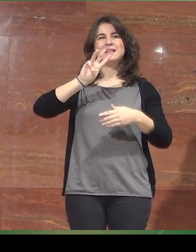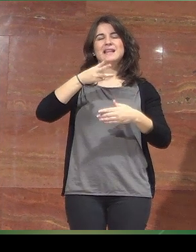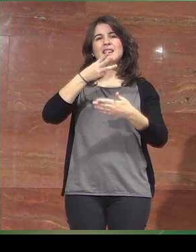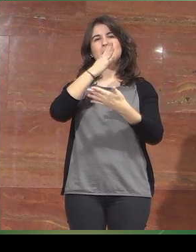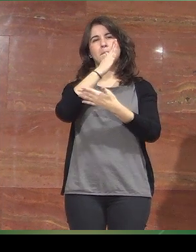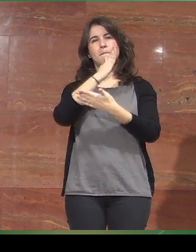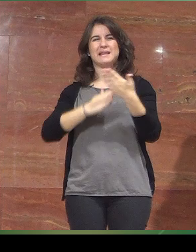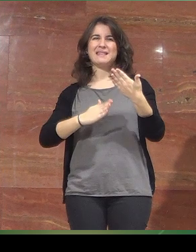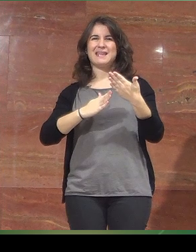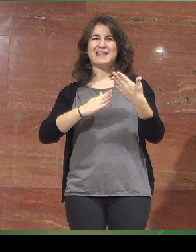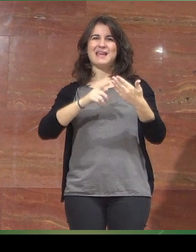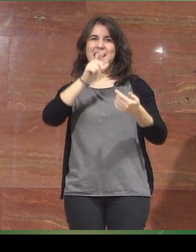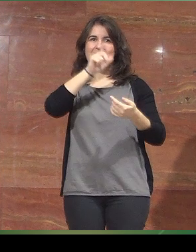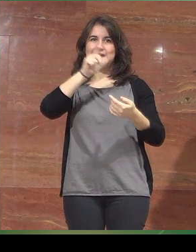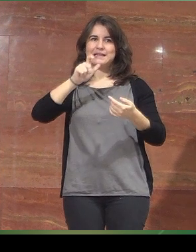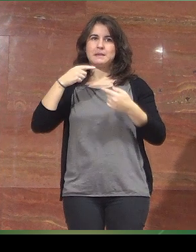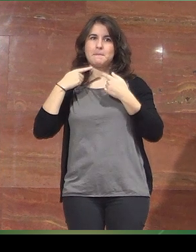And that's an important point,